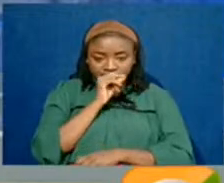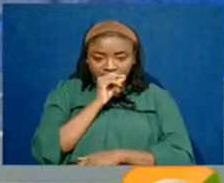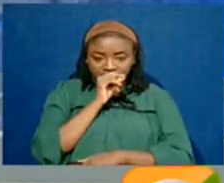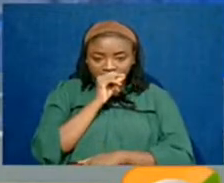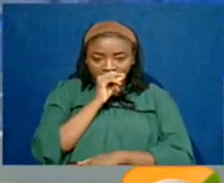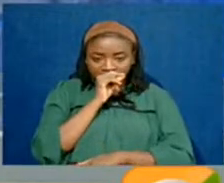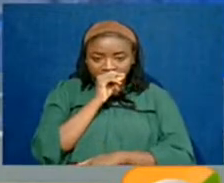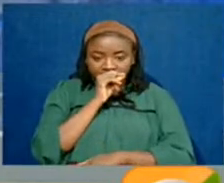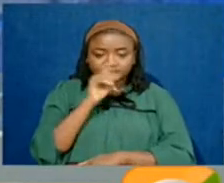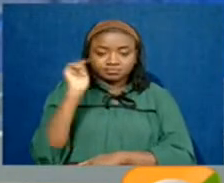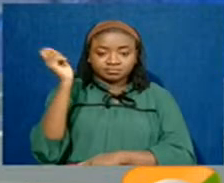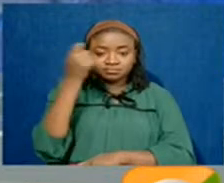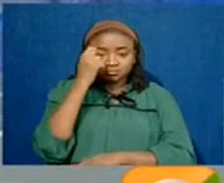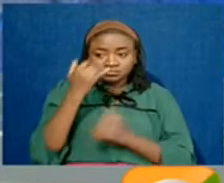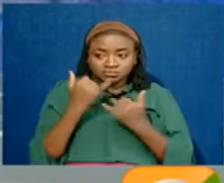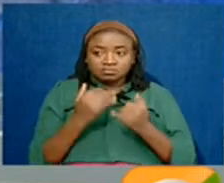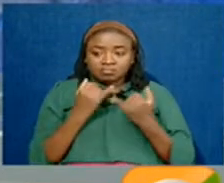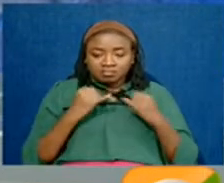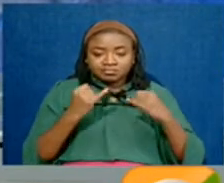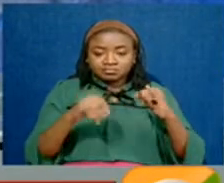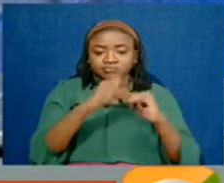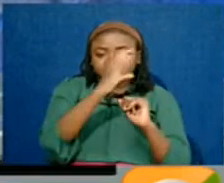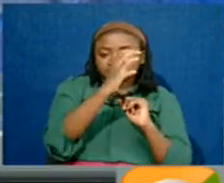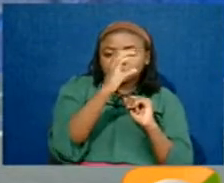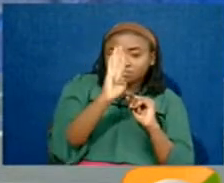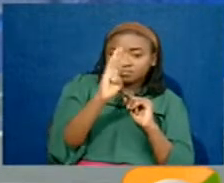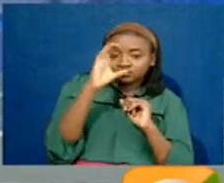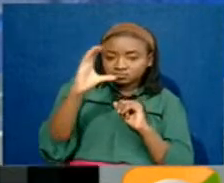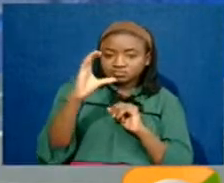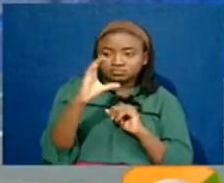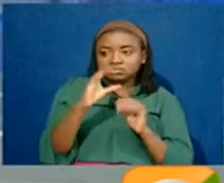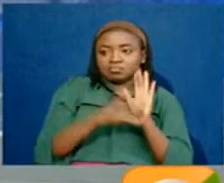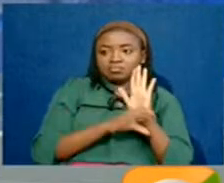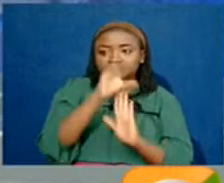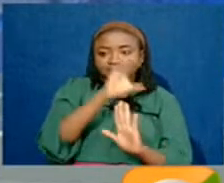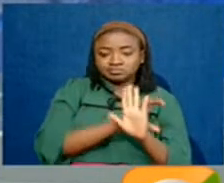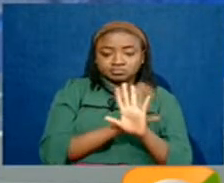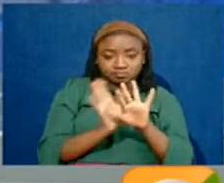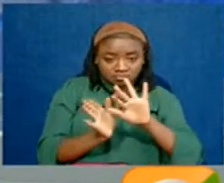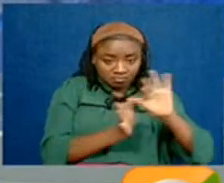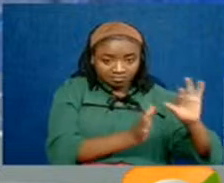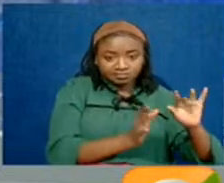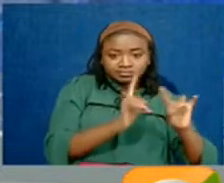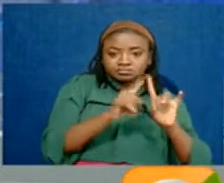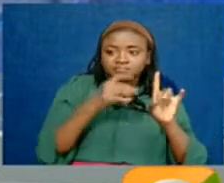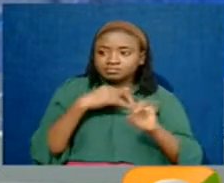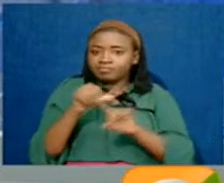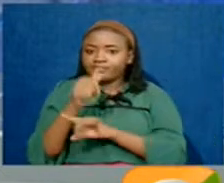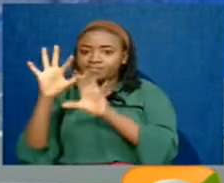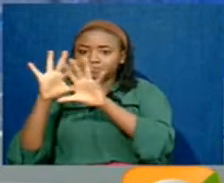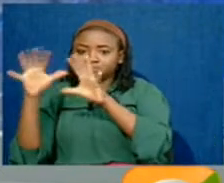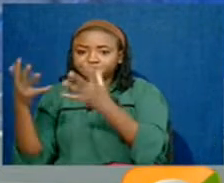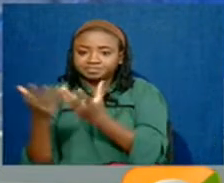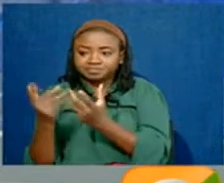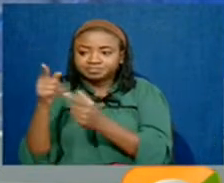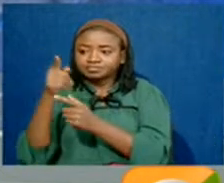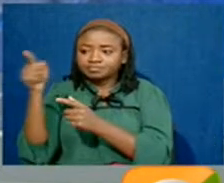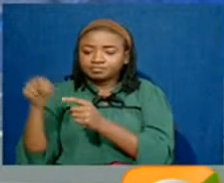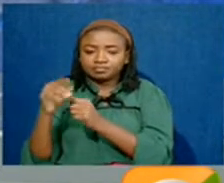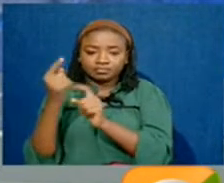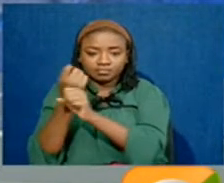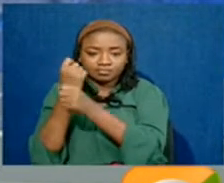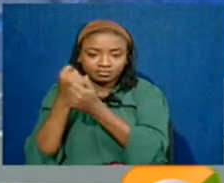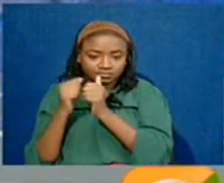As Kenya rolls out the CBC curriculum, there is a global stage that is hard to ignore, Technofest in